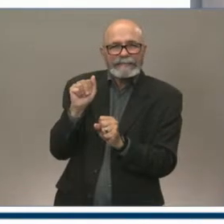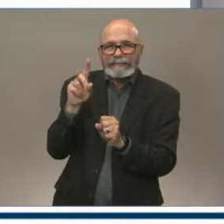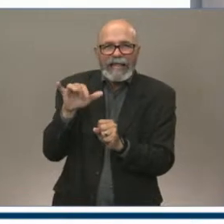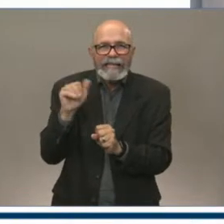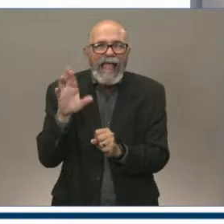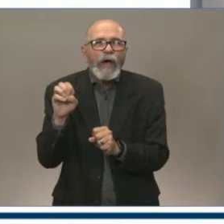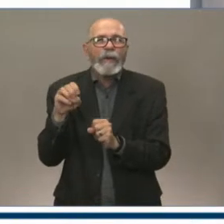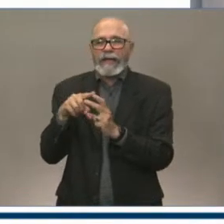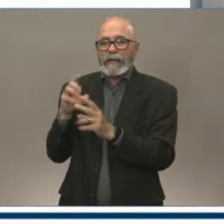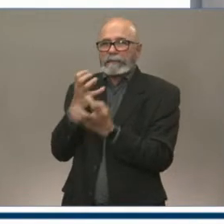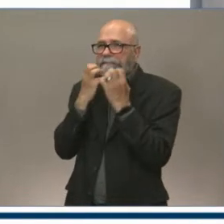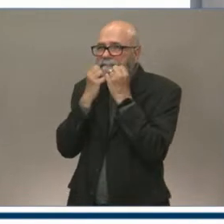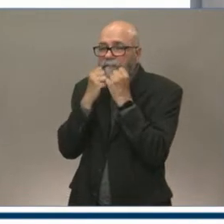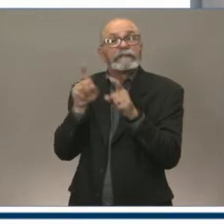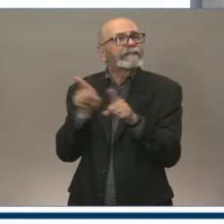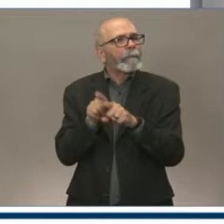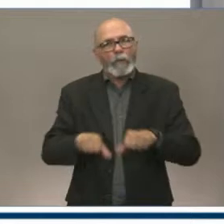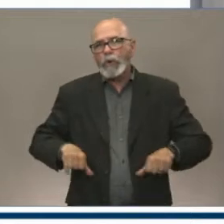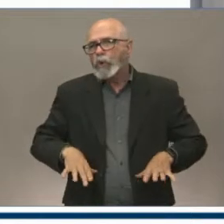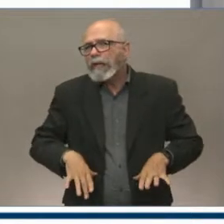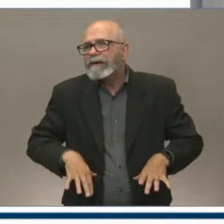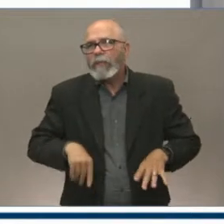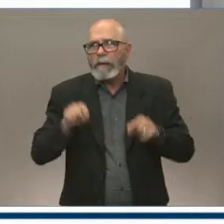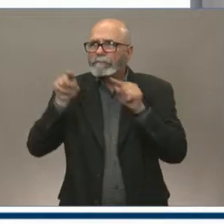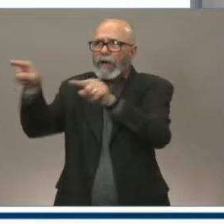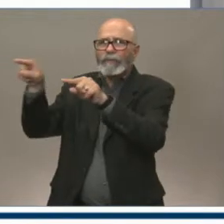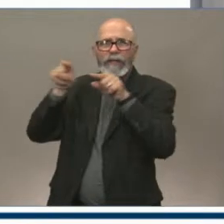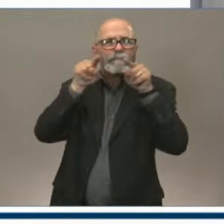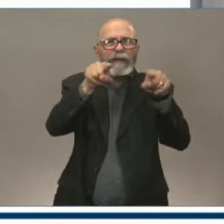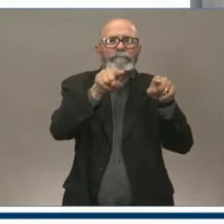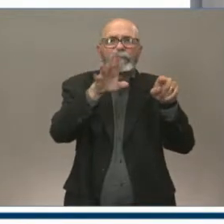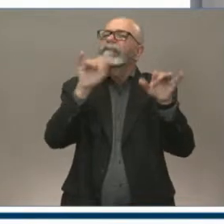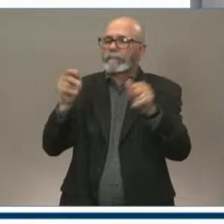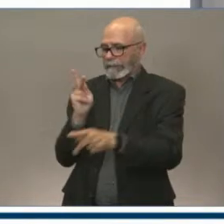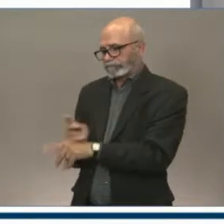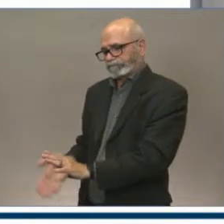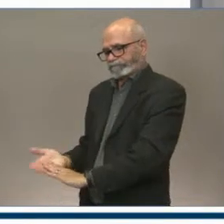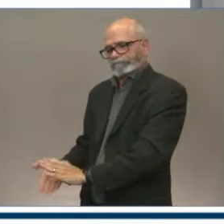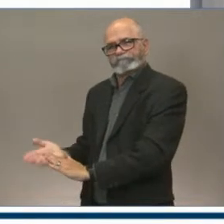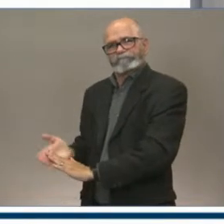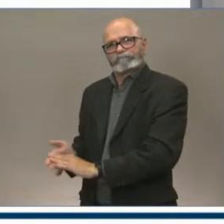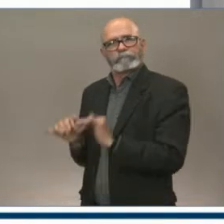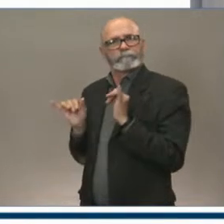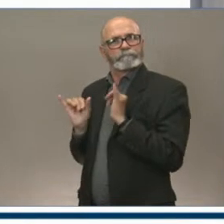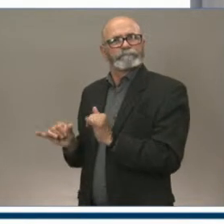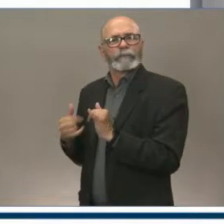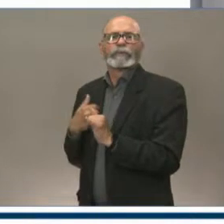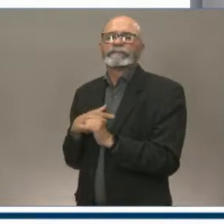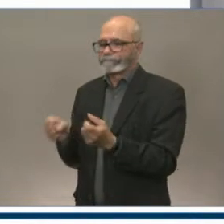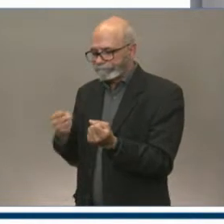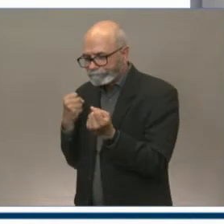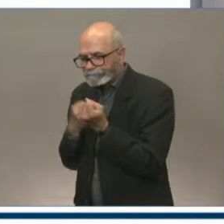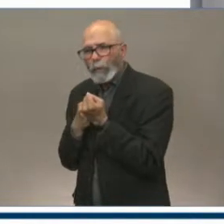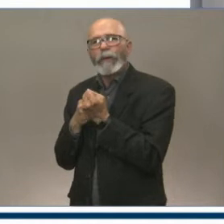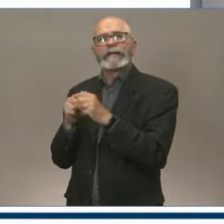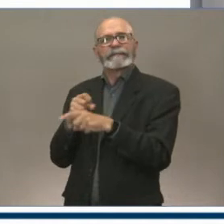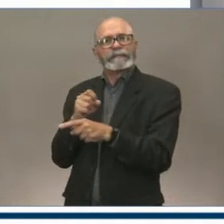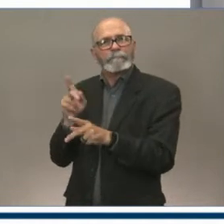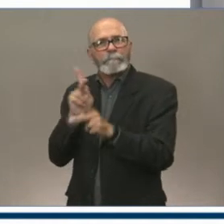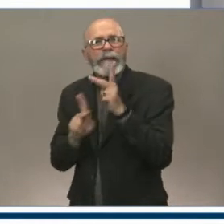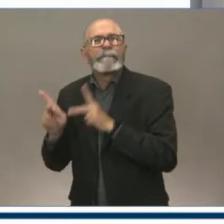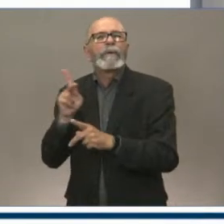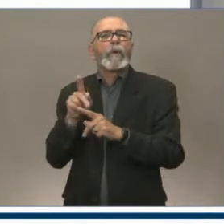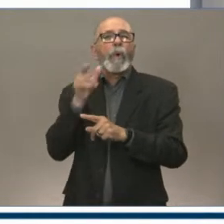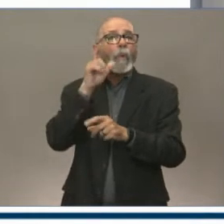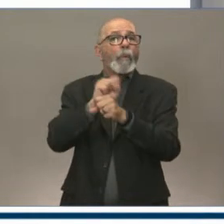areas where they looked at this circuit breaker approach. And we'll be there to support those that are having challenges to make sure that we have supports